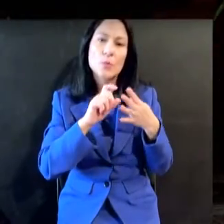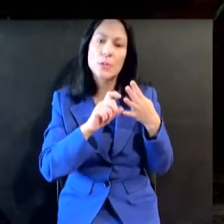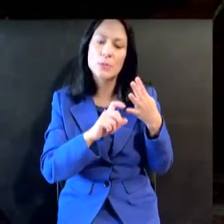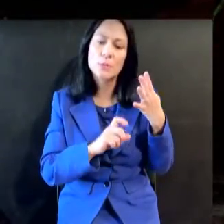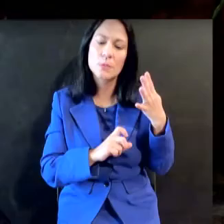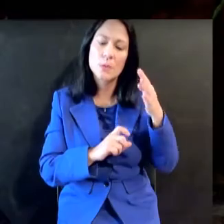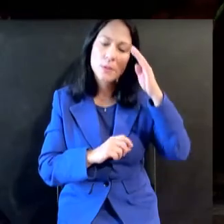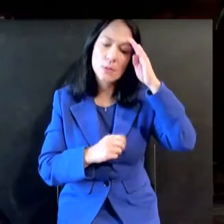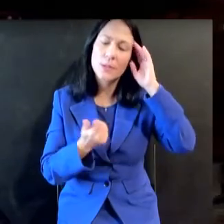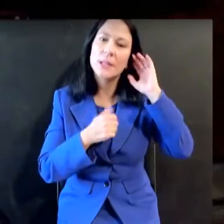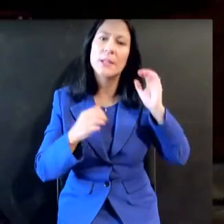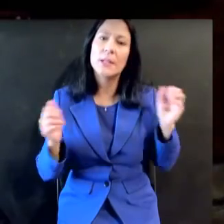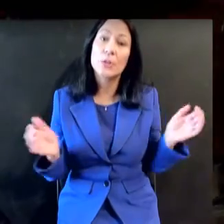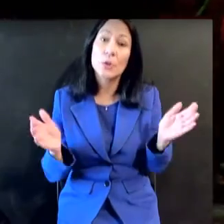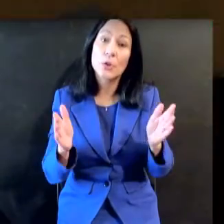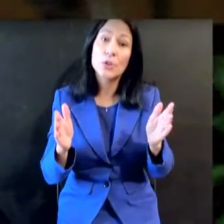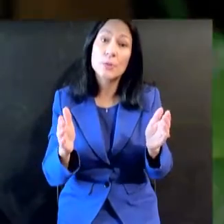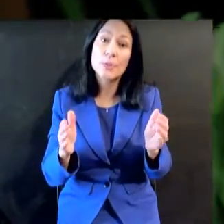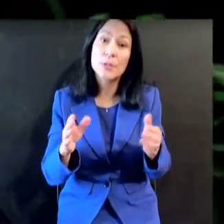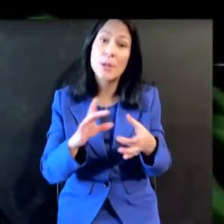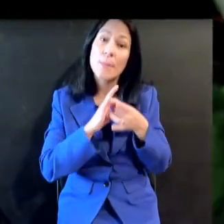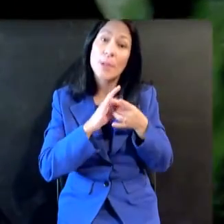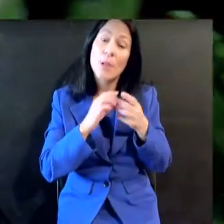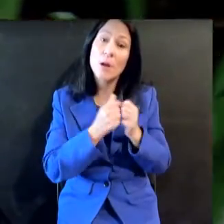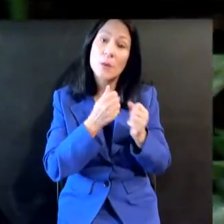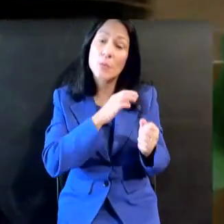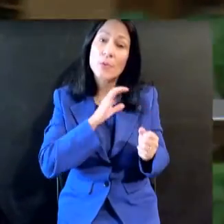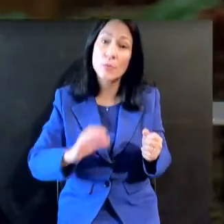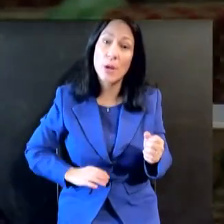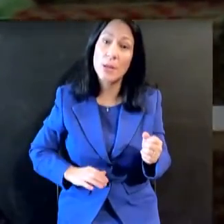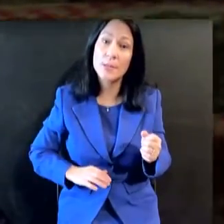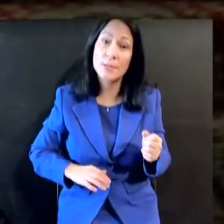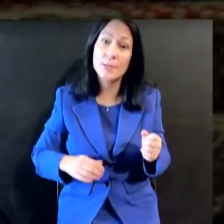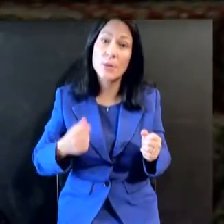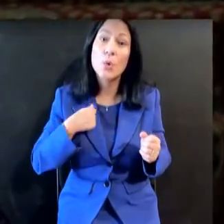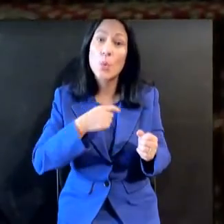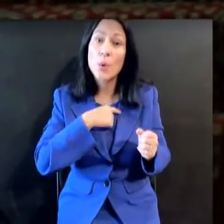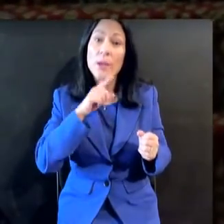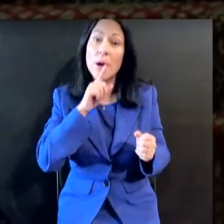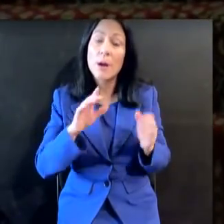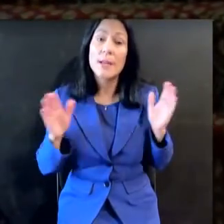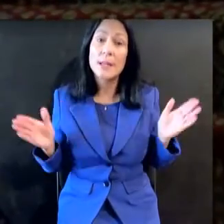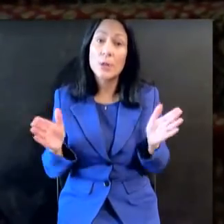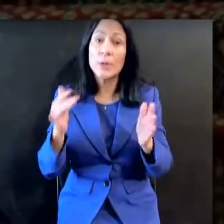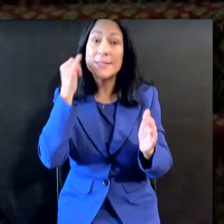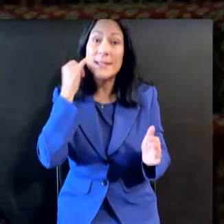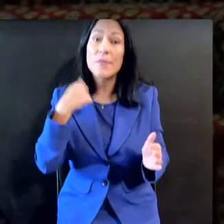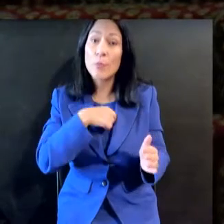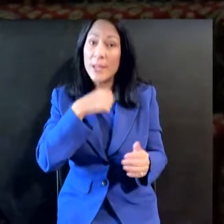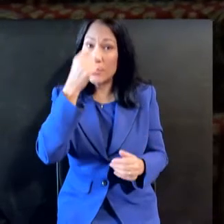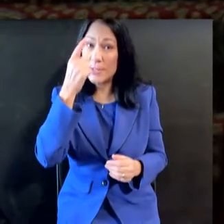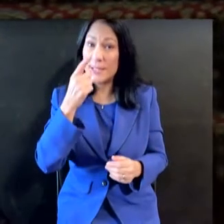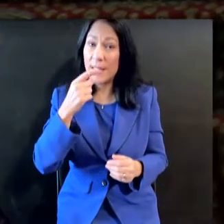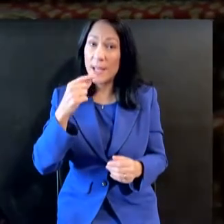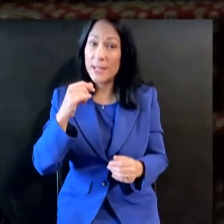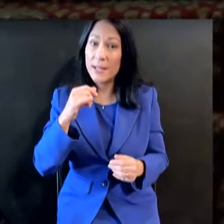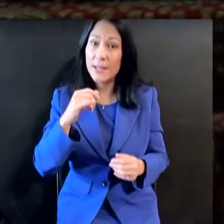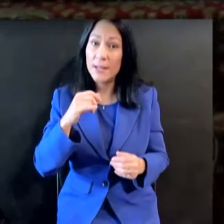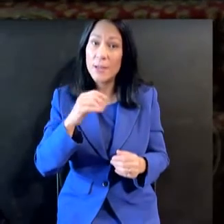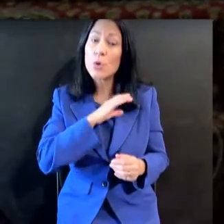encouragement from belonging to Christ? We are encouraged if we are belonging to Christ, if we understand this, if the same mind of Christ is in